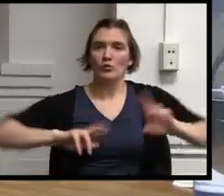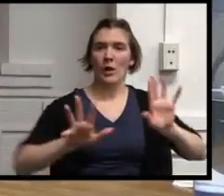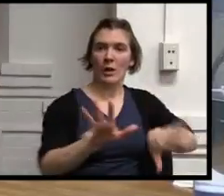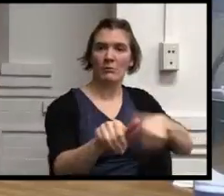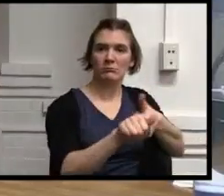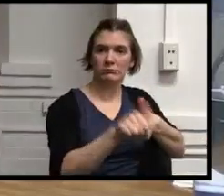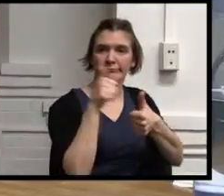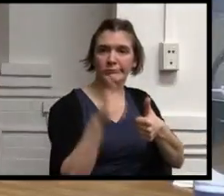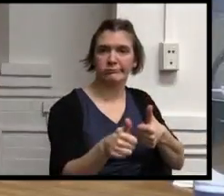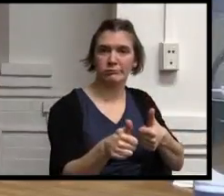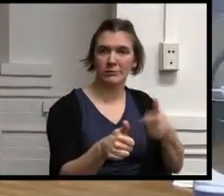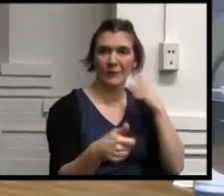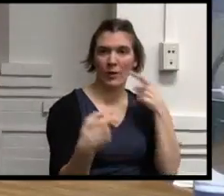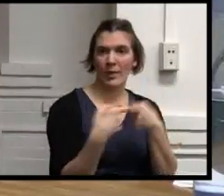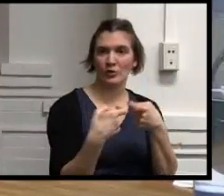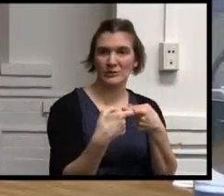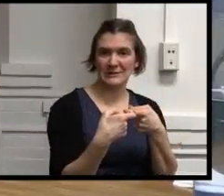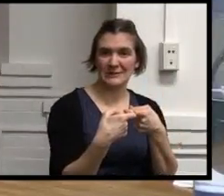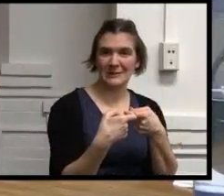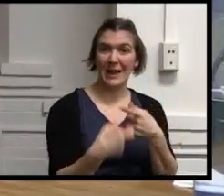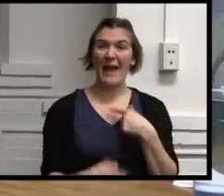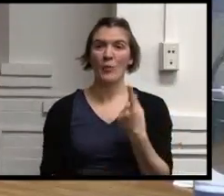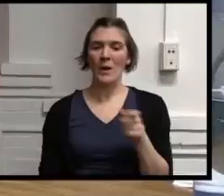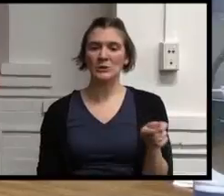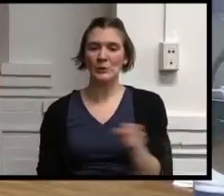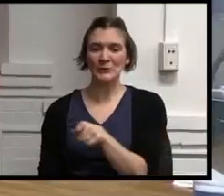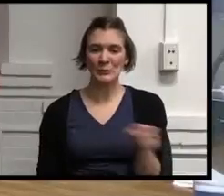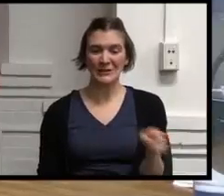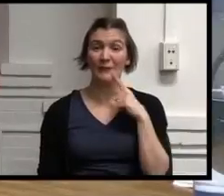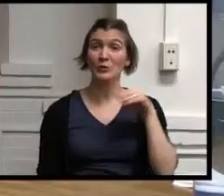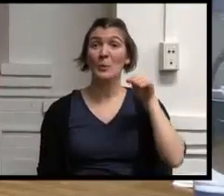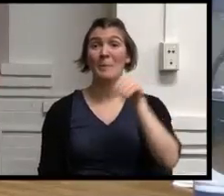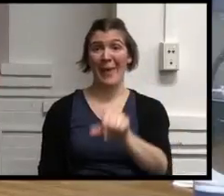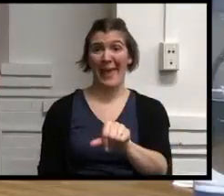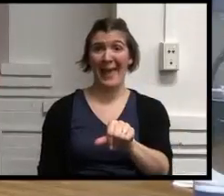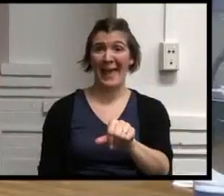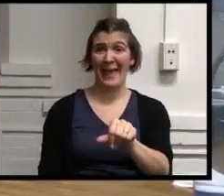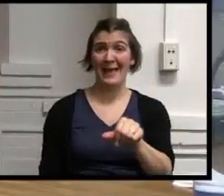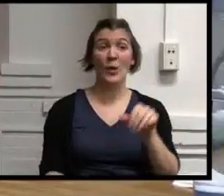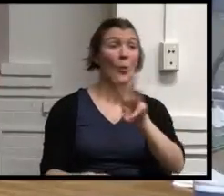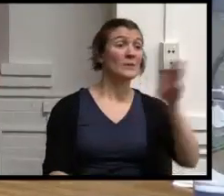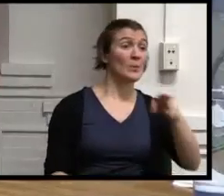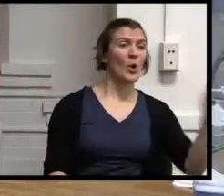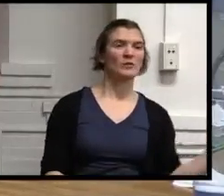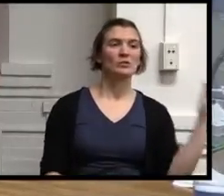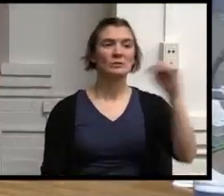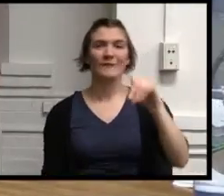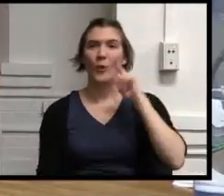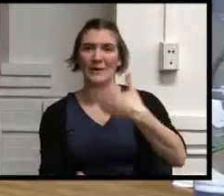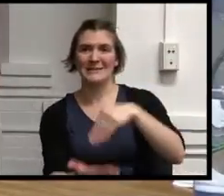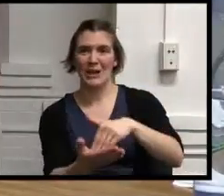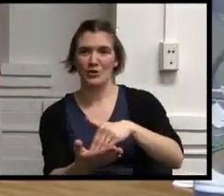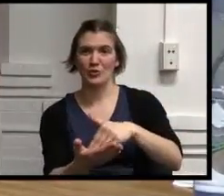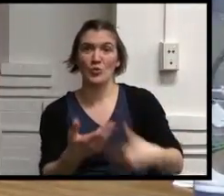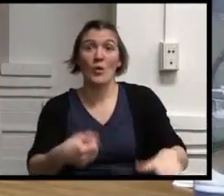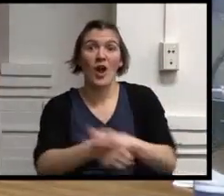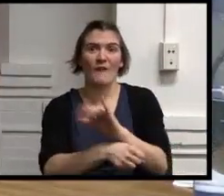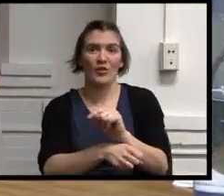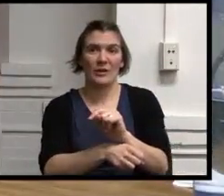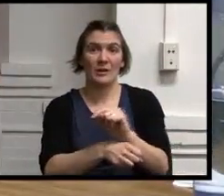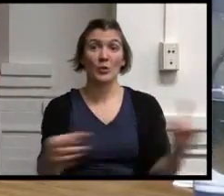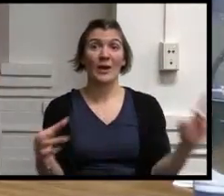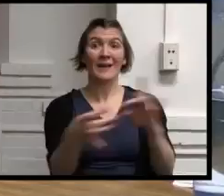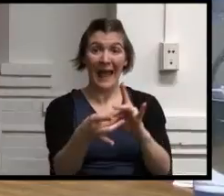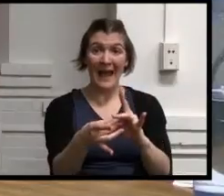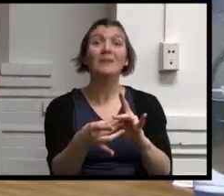start. This transfer switch needs to be paid from contingency for West Brattleboro to make it ready to